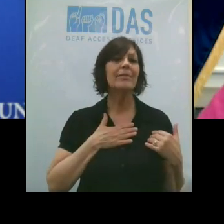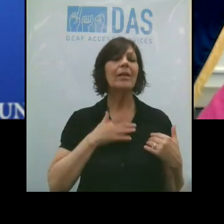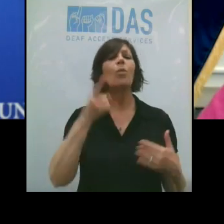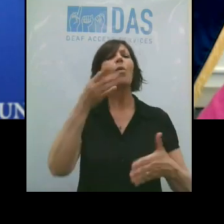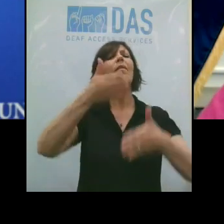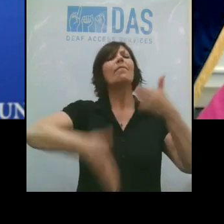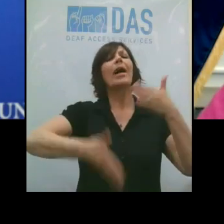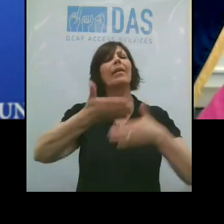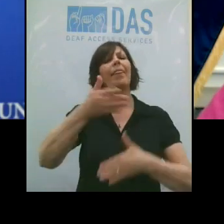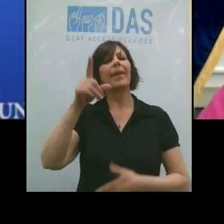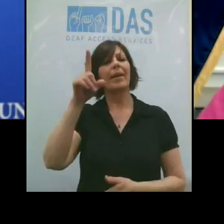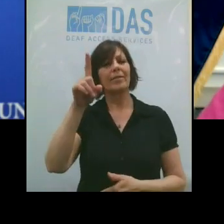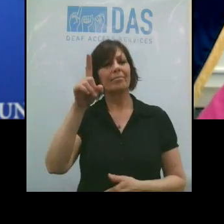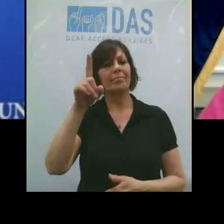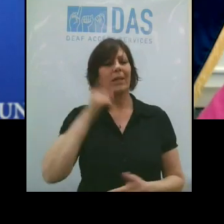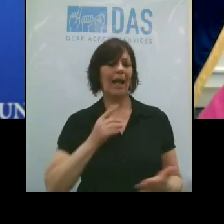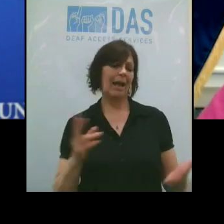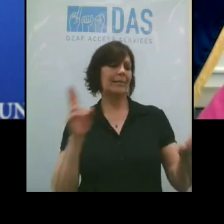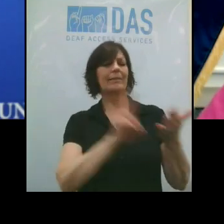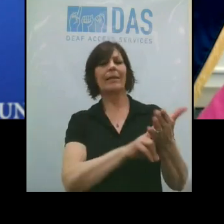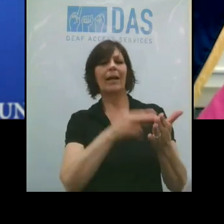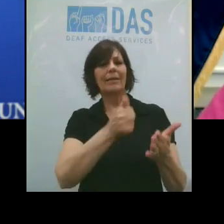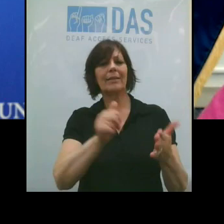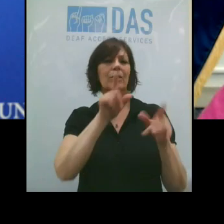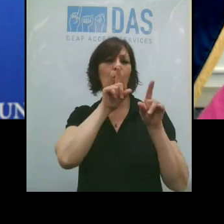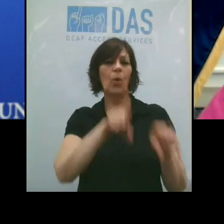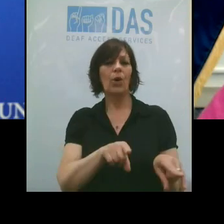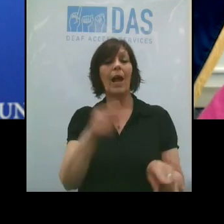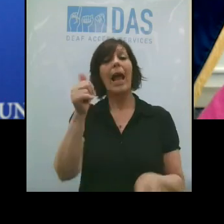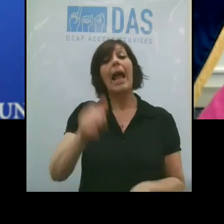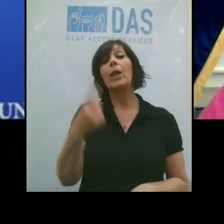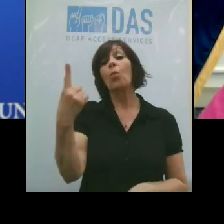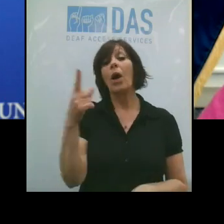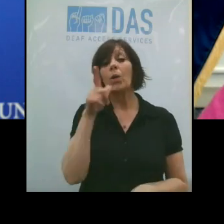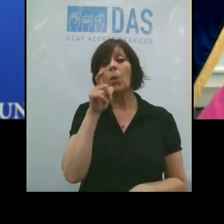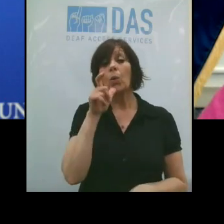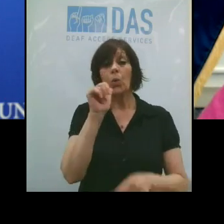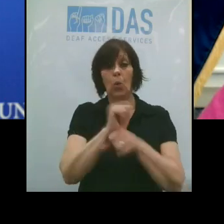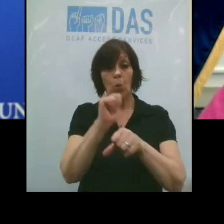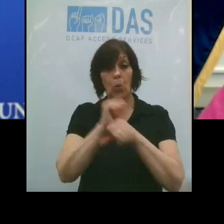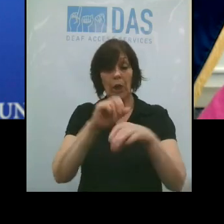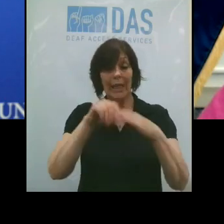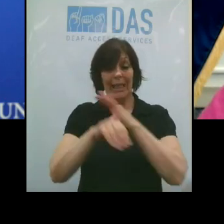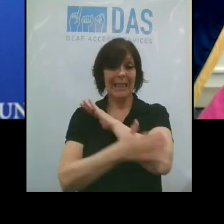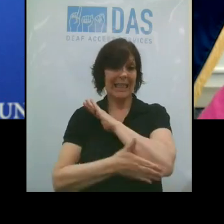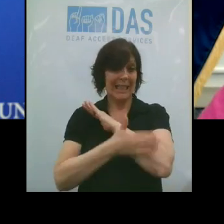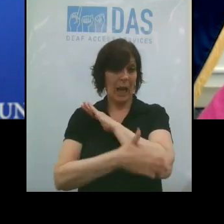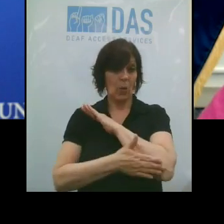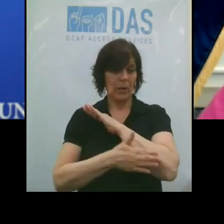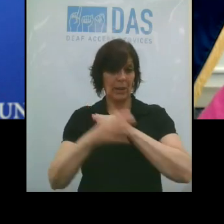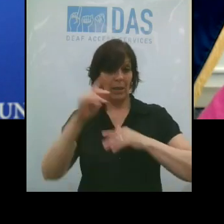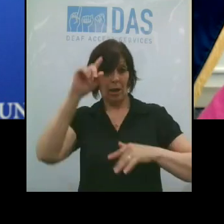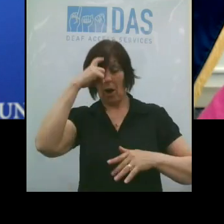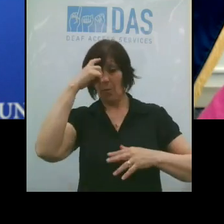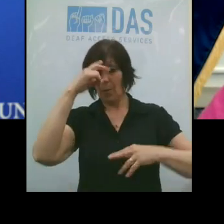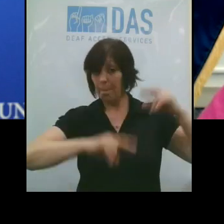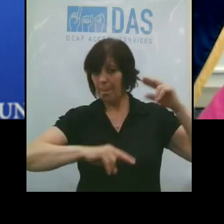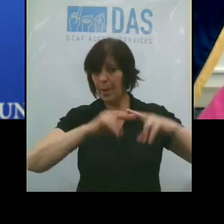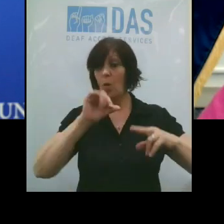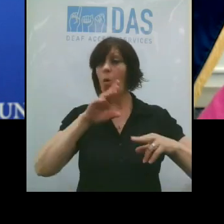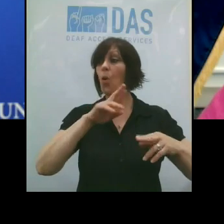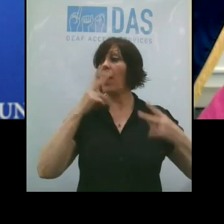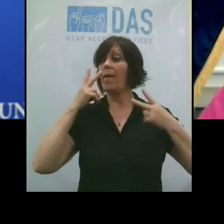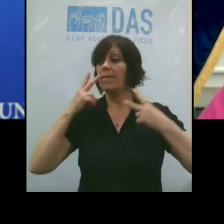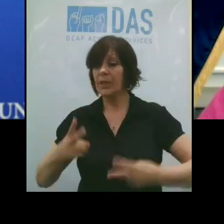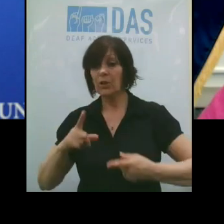final thing, I actually signed an executive order that anybody who is working in county government buildings or is a patron or